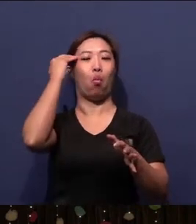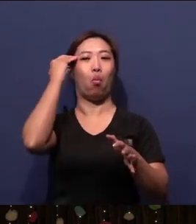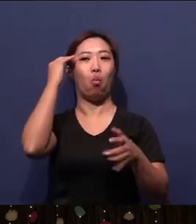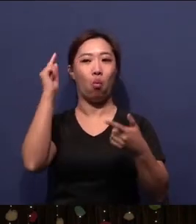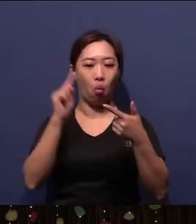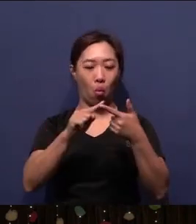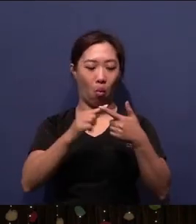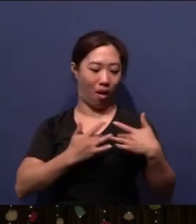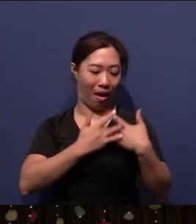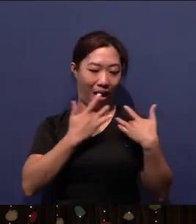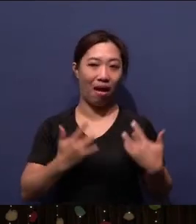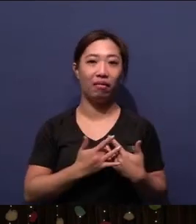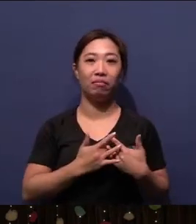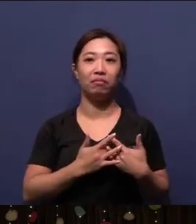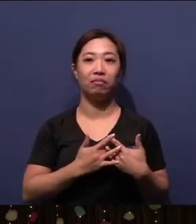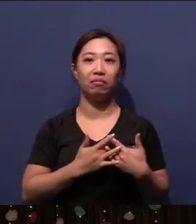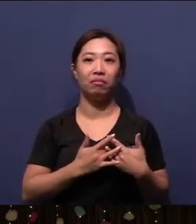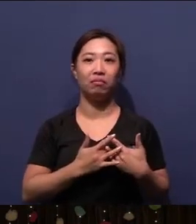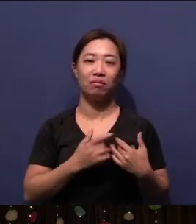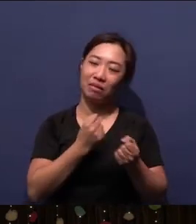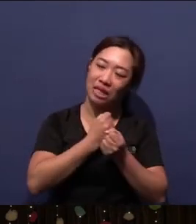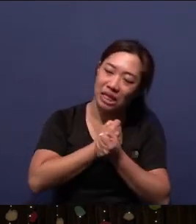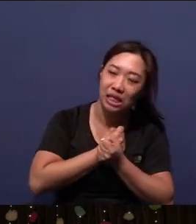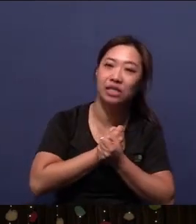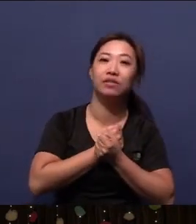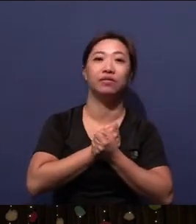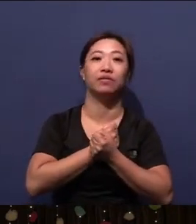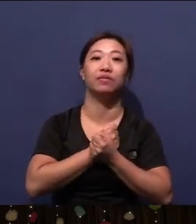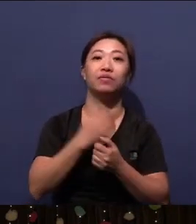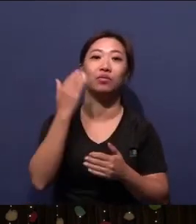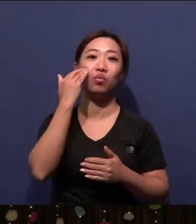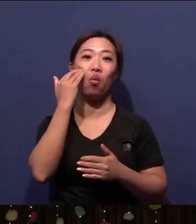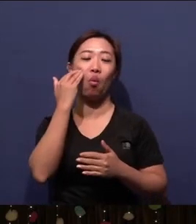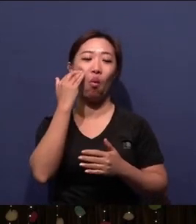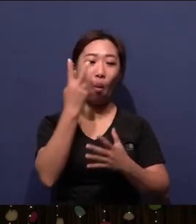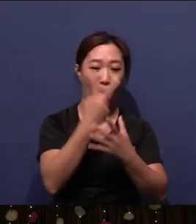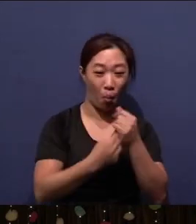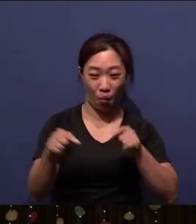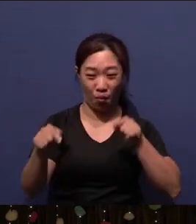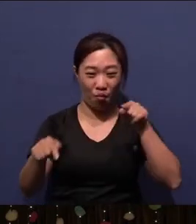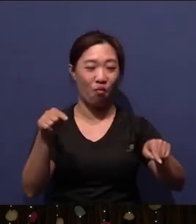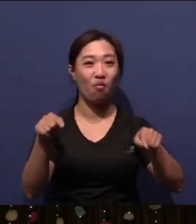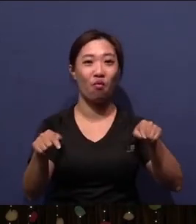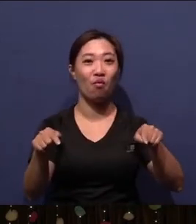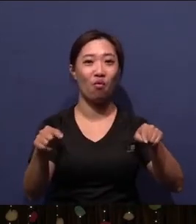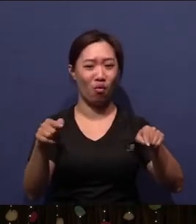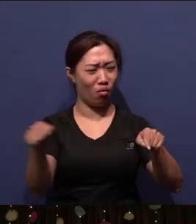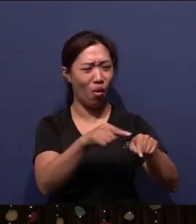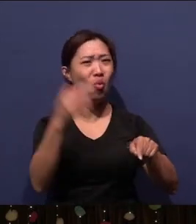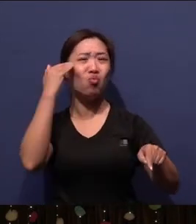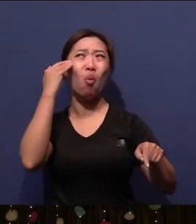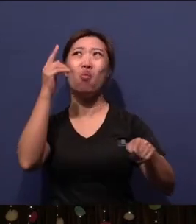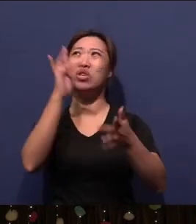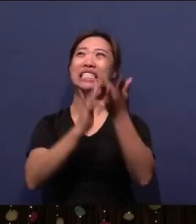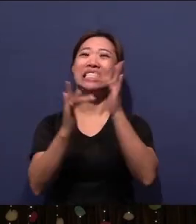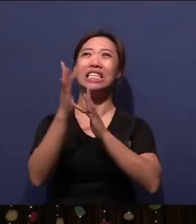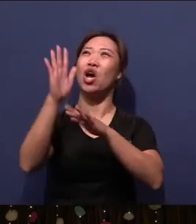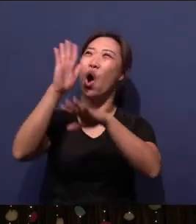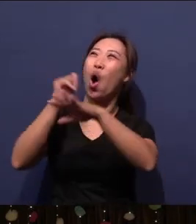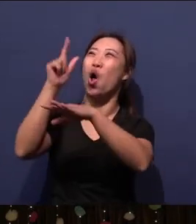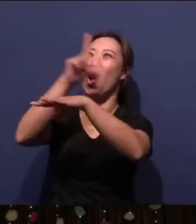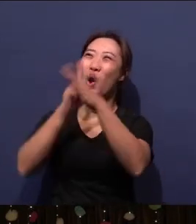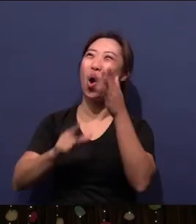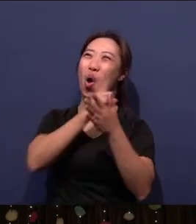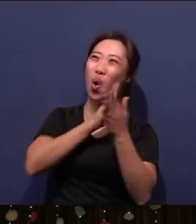Then the heart of love. We see both parties in this parable. They had the knowledge of Jesus. Like I mentioned earlier, they called Jesus